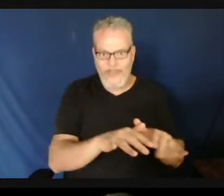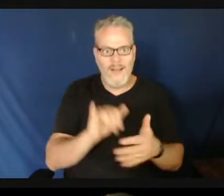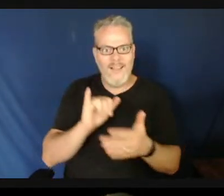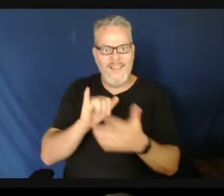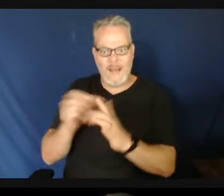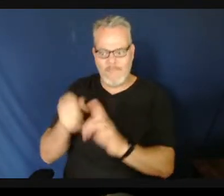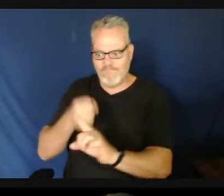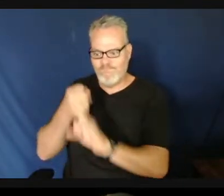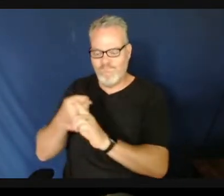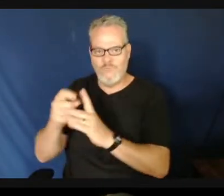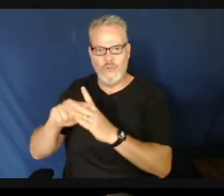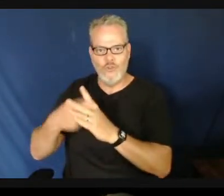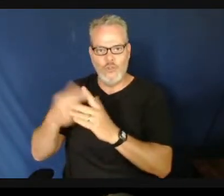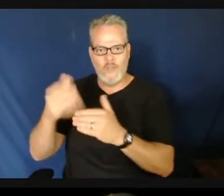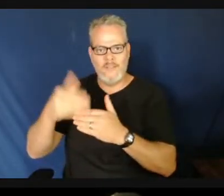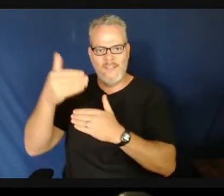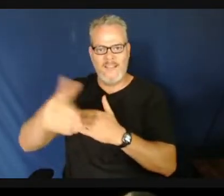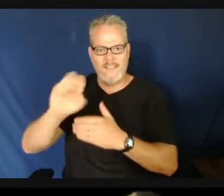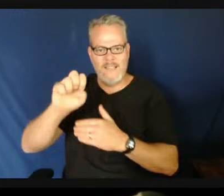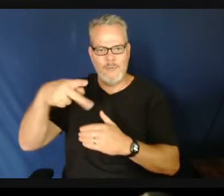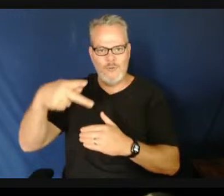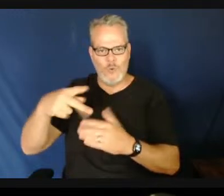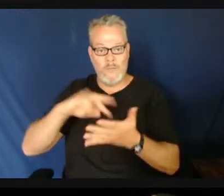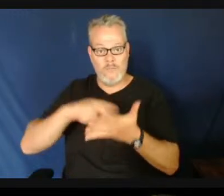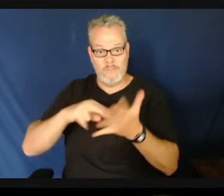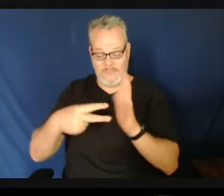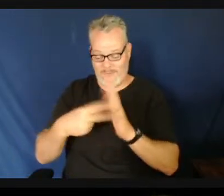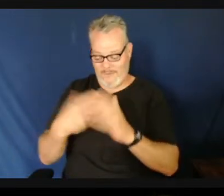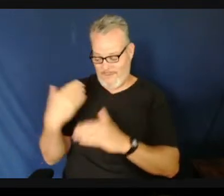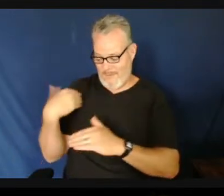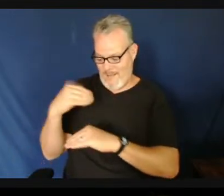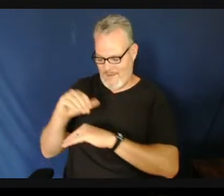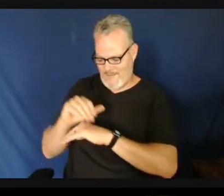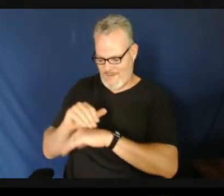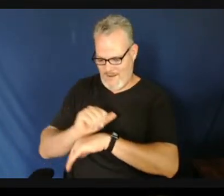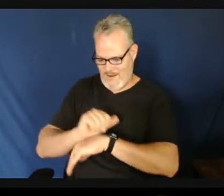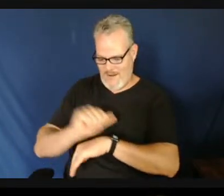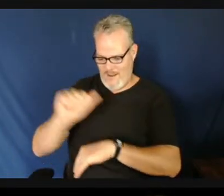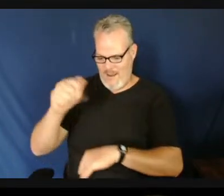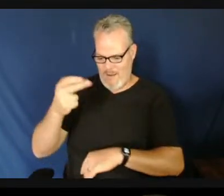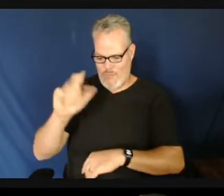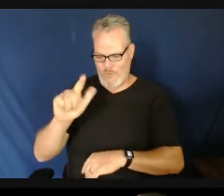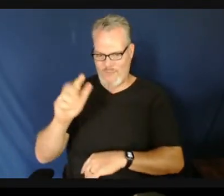so that was at 10:01 p.m. last night, Wednesday, April 16th.